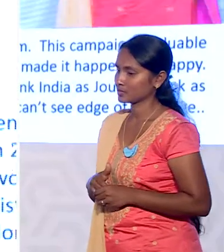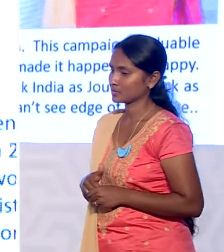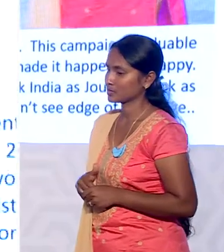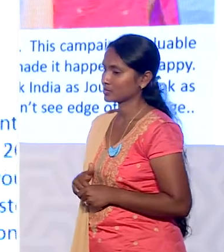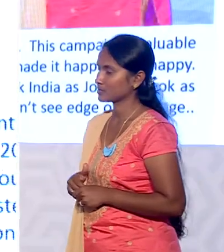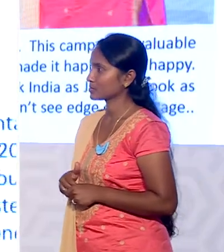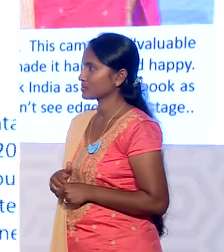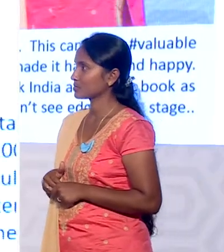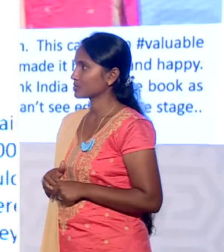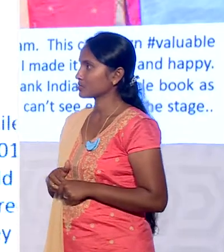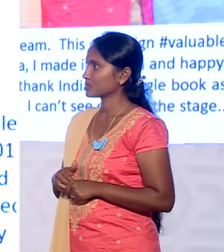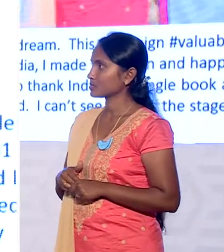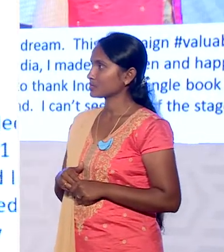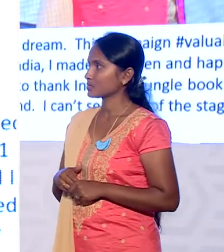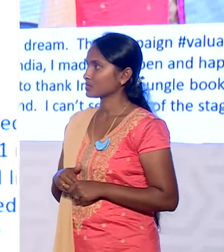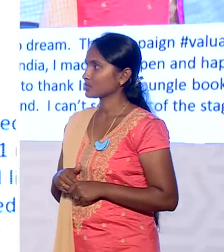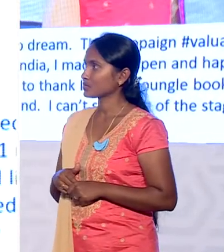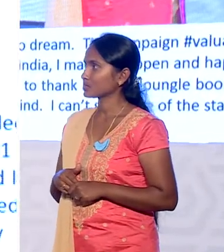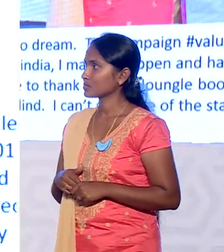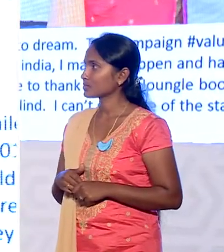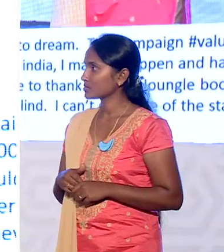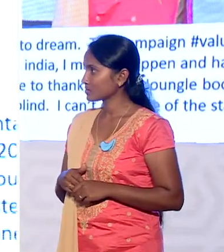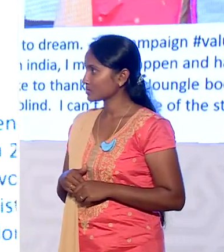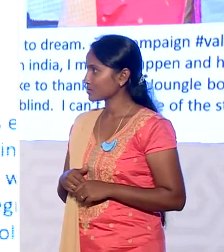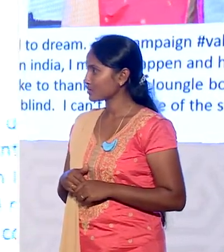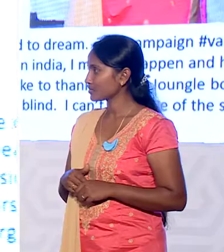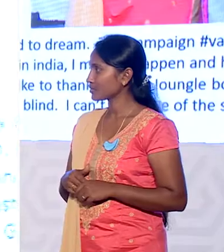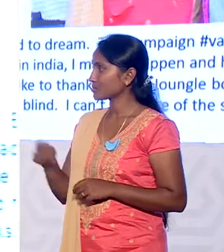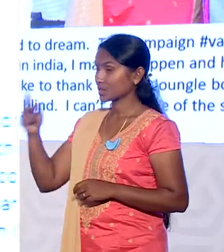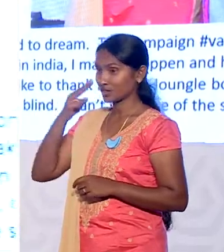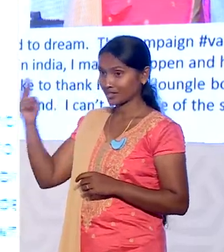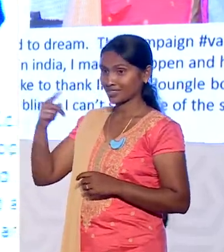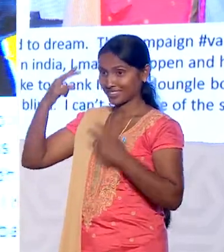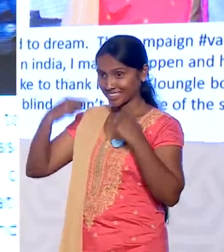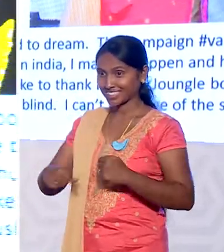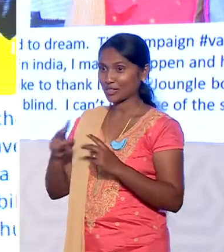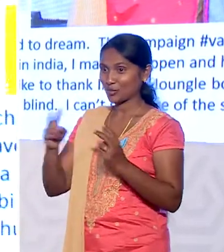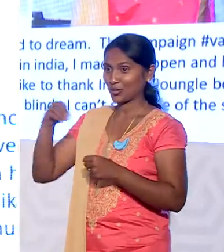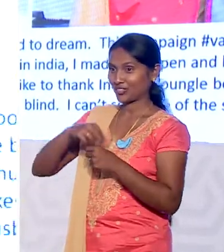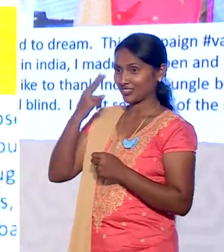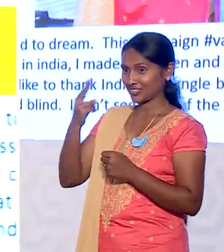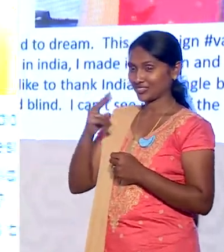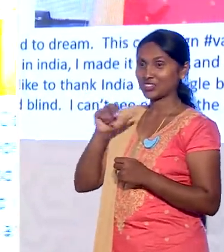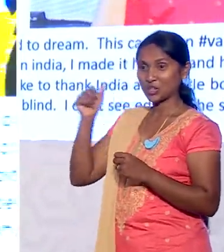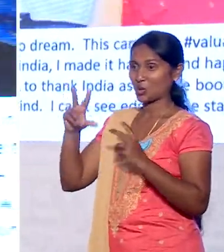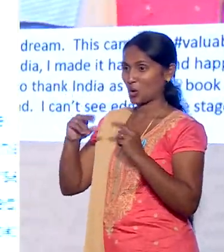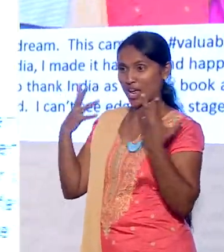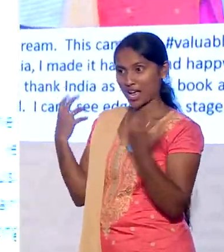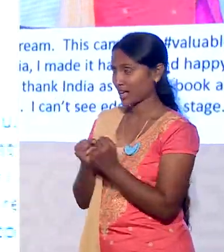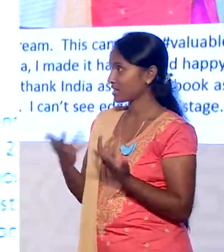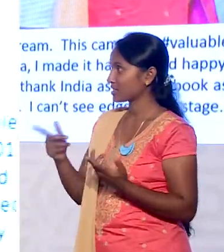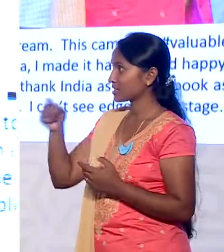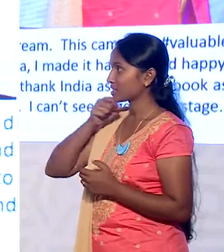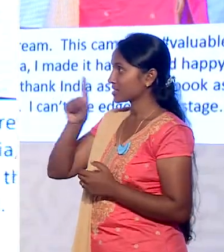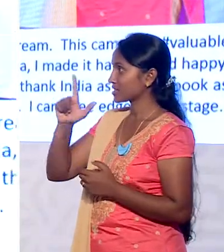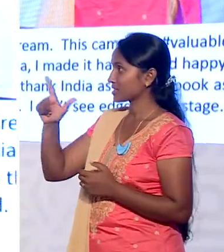But my sight is much worse than it may seem. And the reason I look so visible or visual is that it was no accident I got to 17.